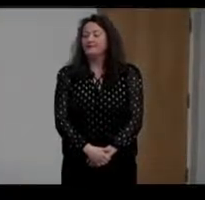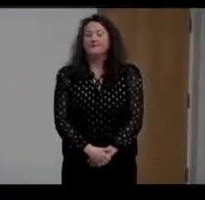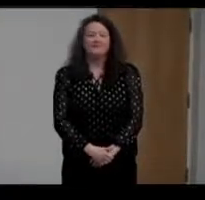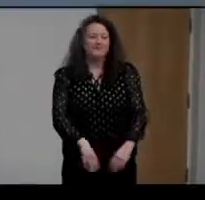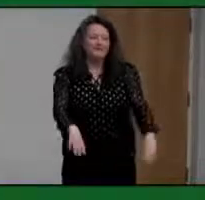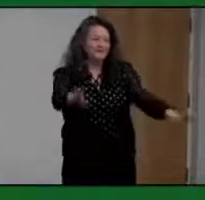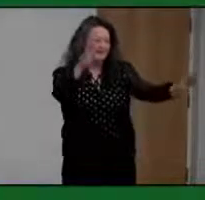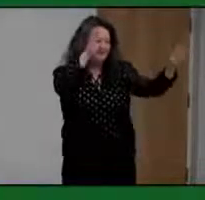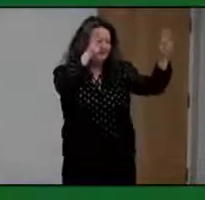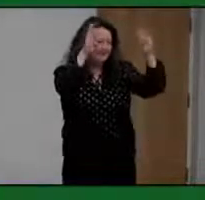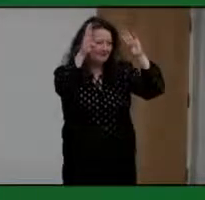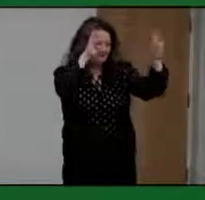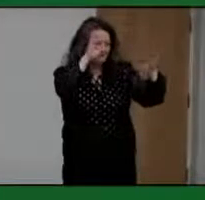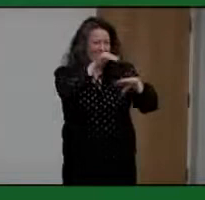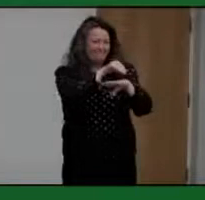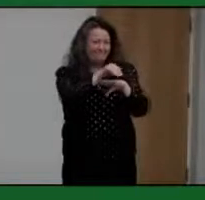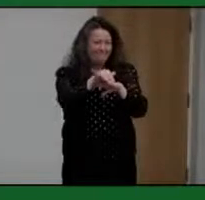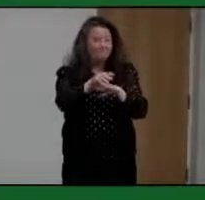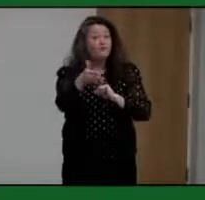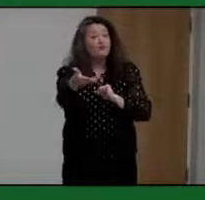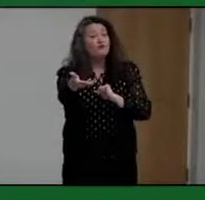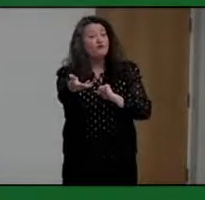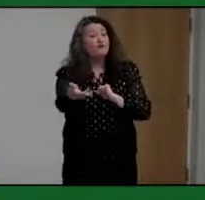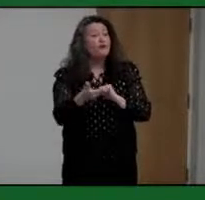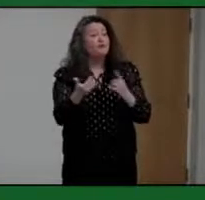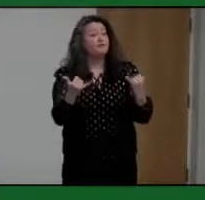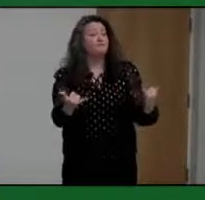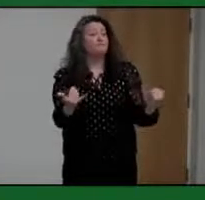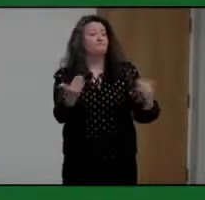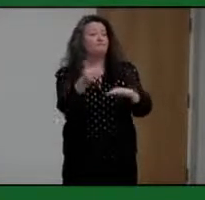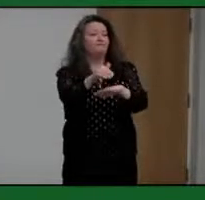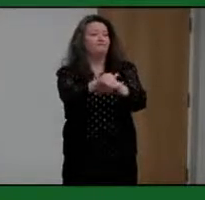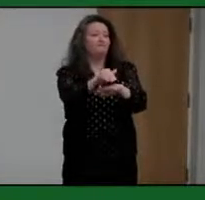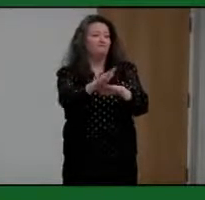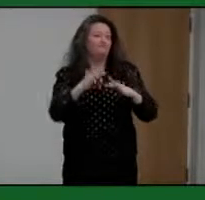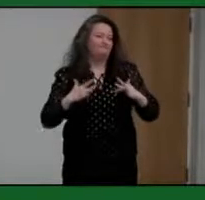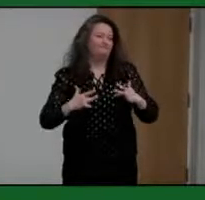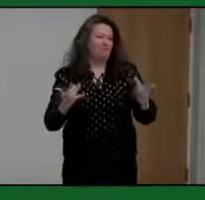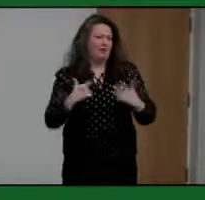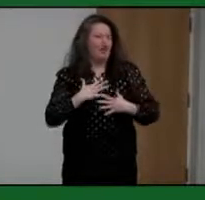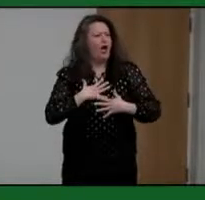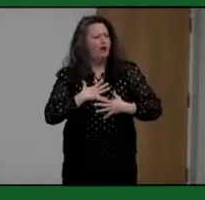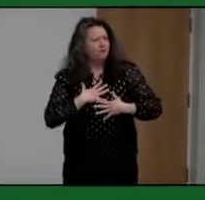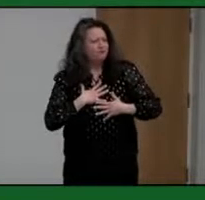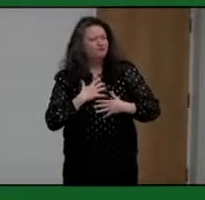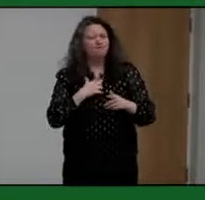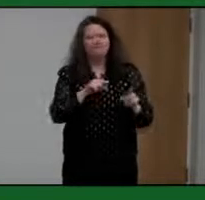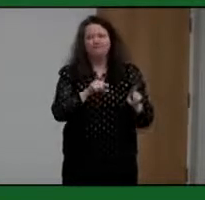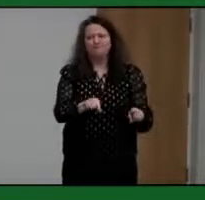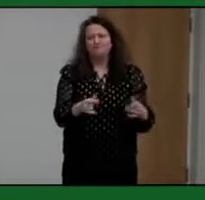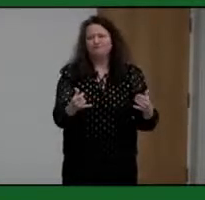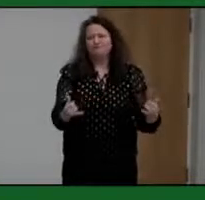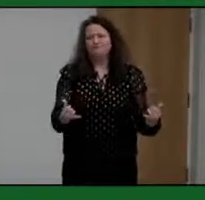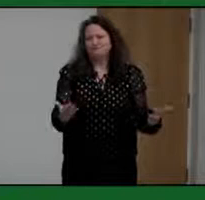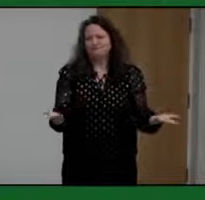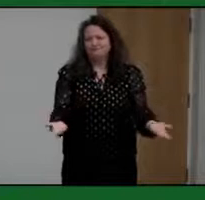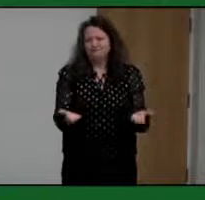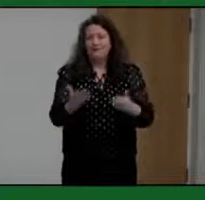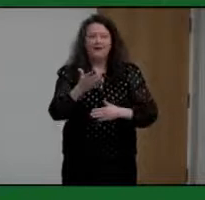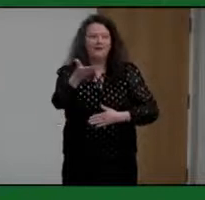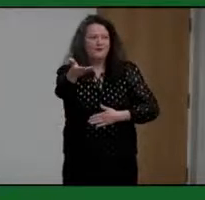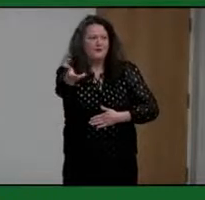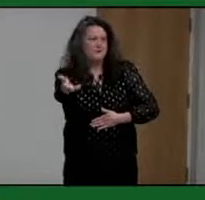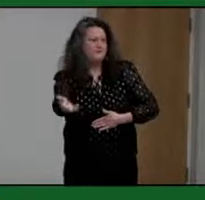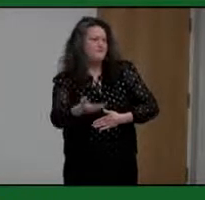Good evening, everyone, and welcome to this event this evening. I'm so happy to be here and finally have a chance to welcome all of you